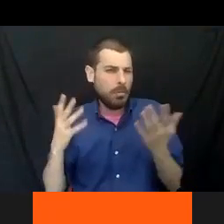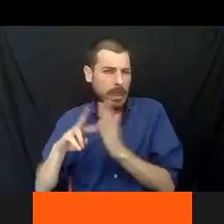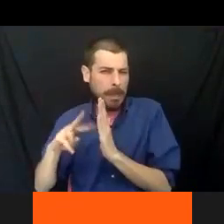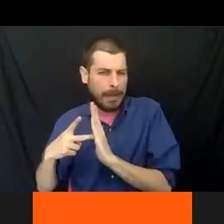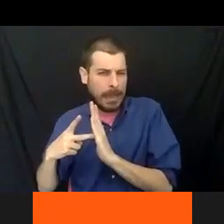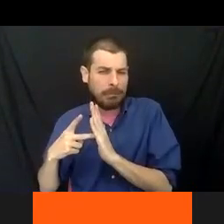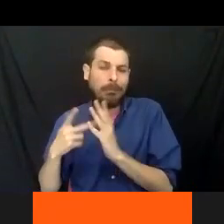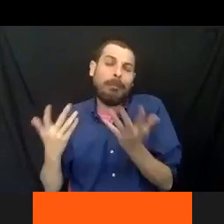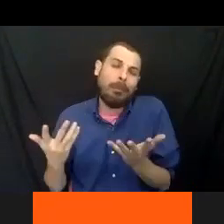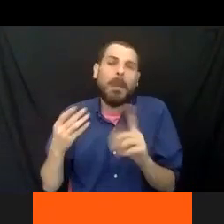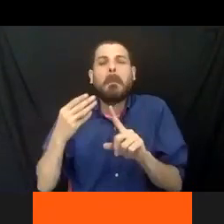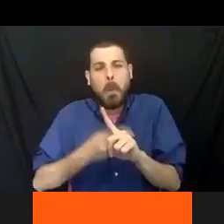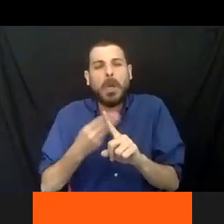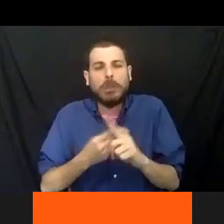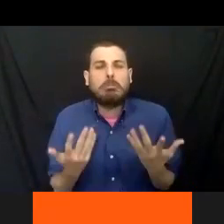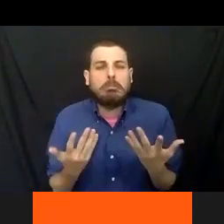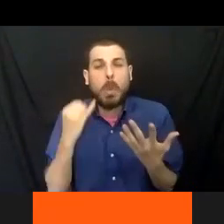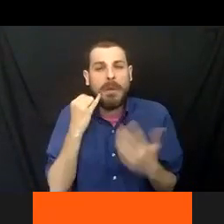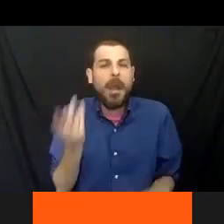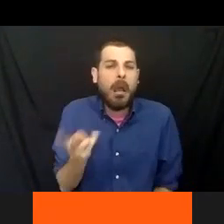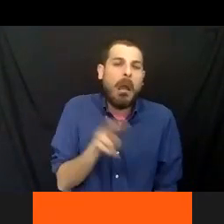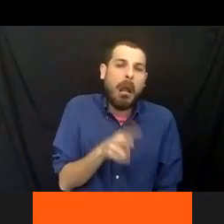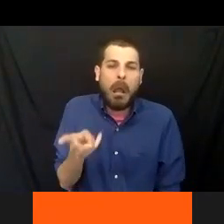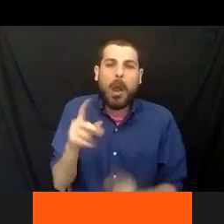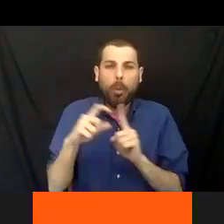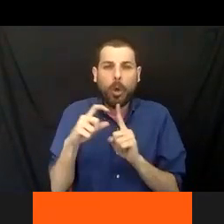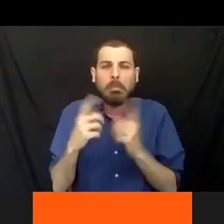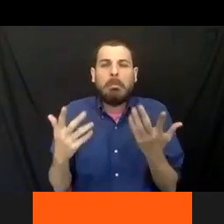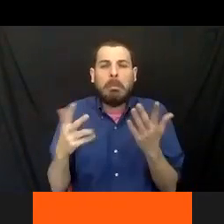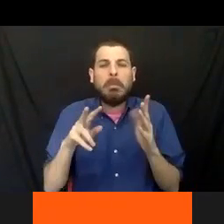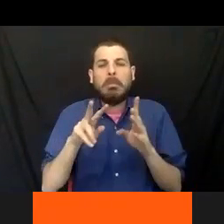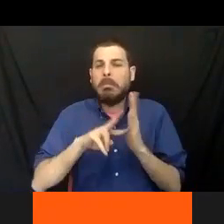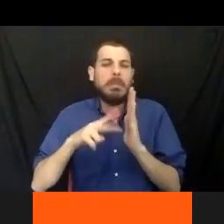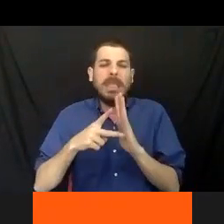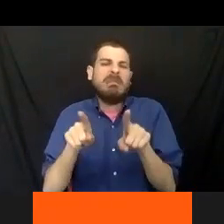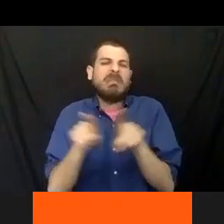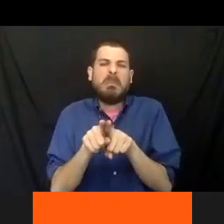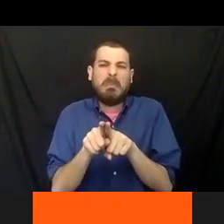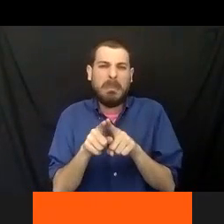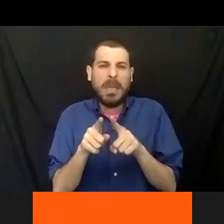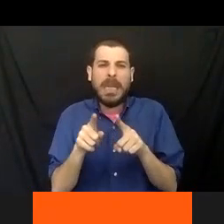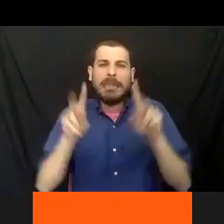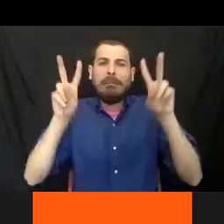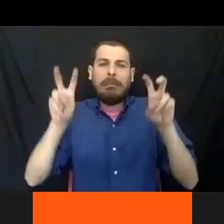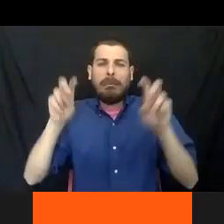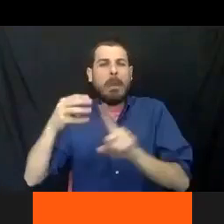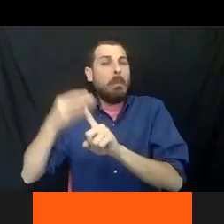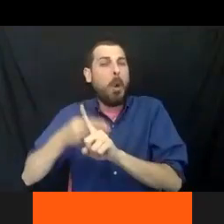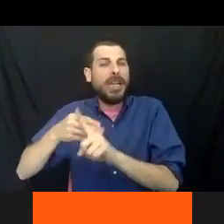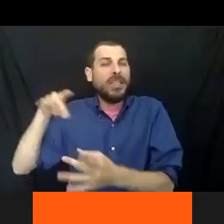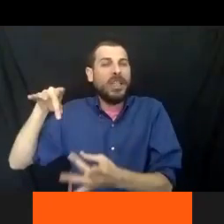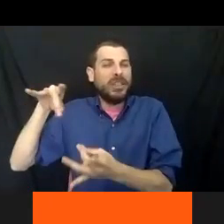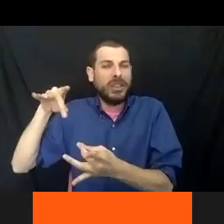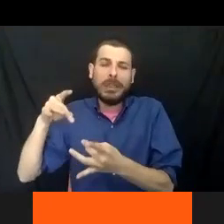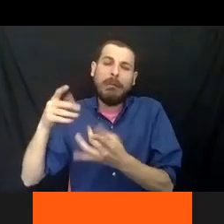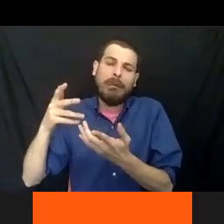mortgage. And this is just the form of the kind of a mortgage-like instrument that's used in Oregon instead of a